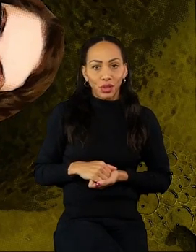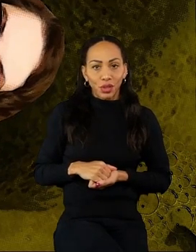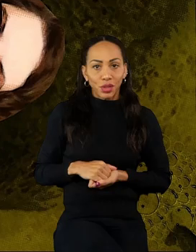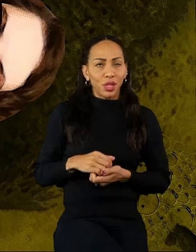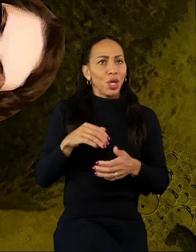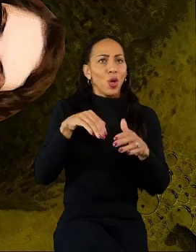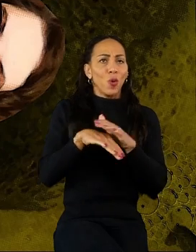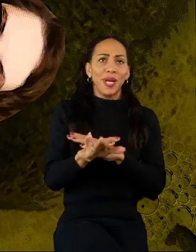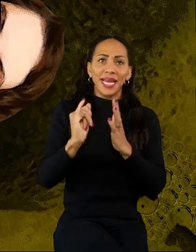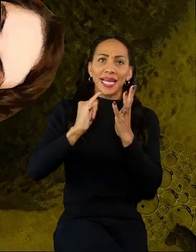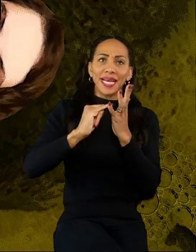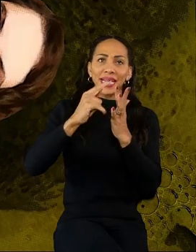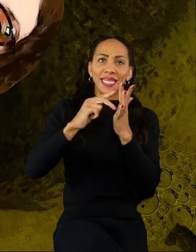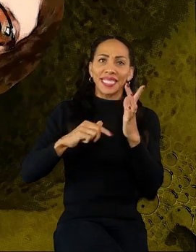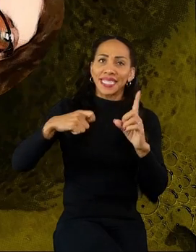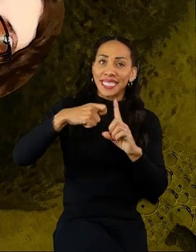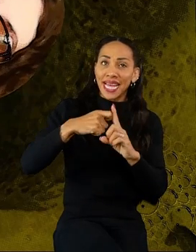So are we in a sink?